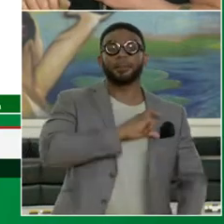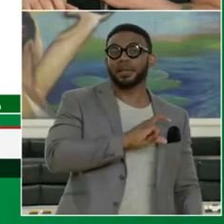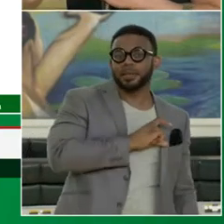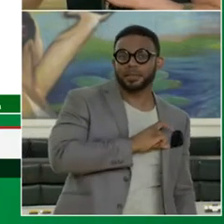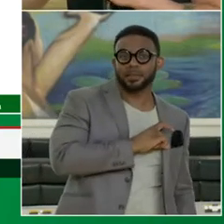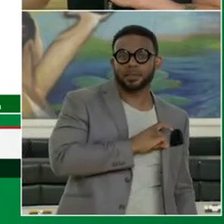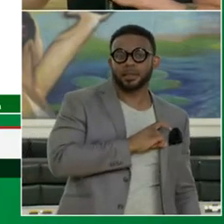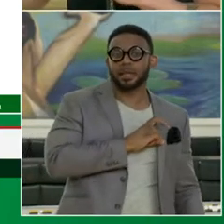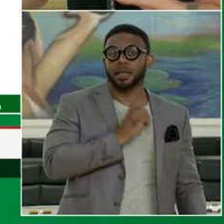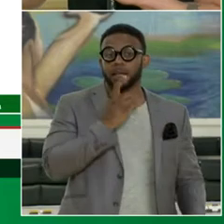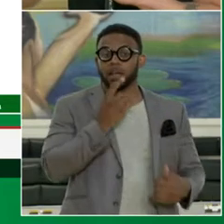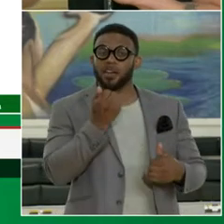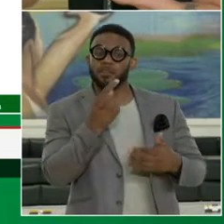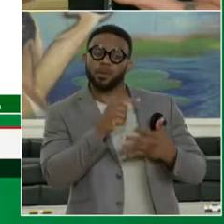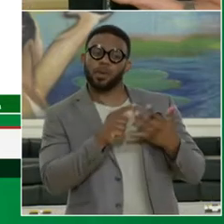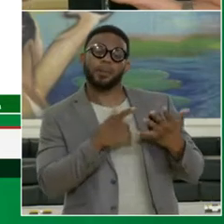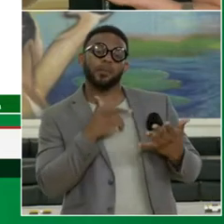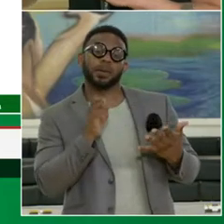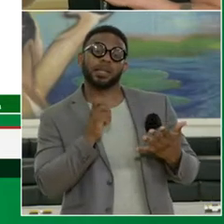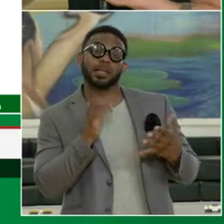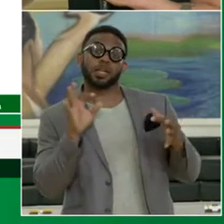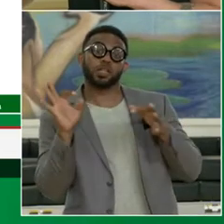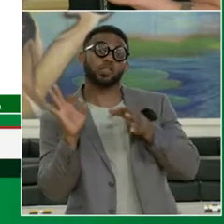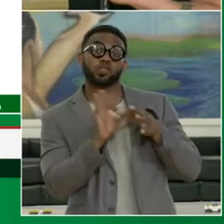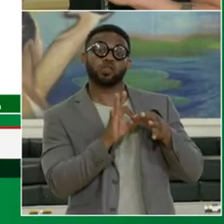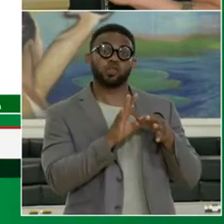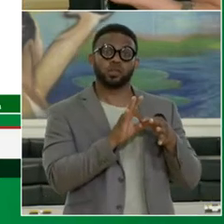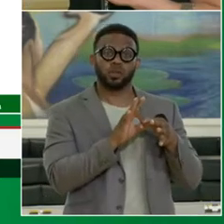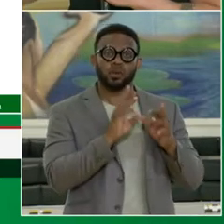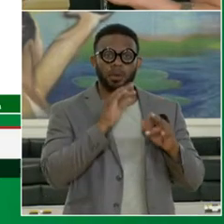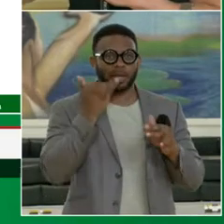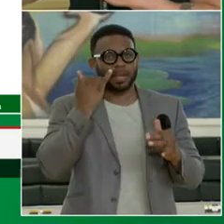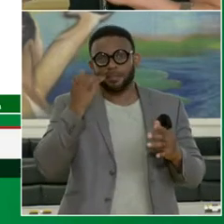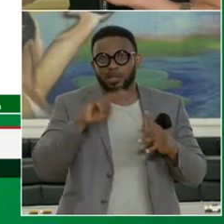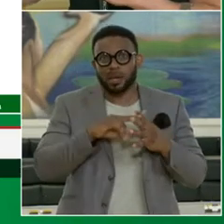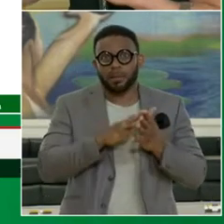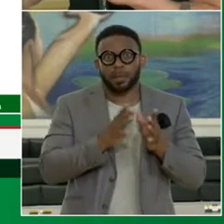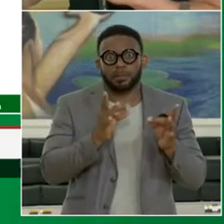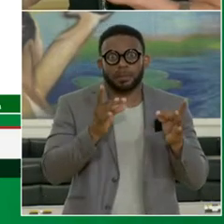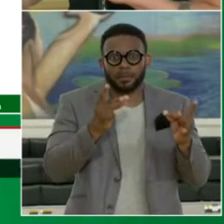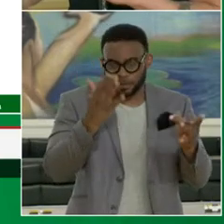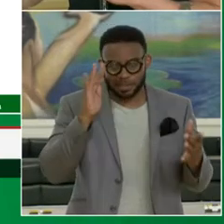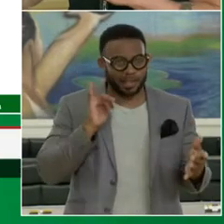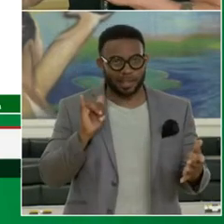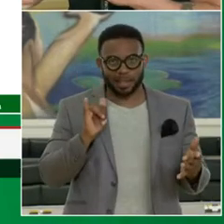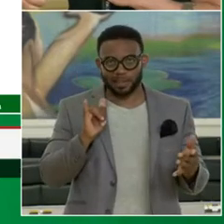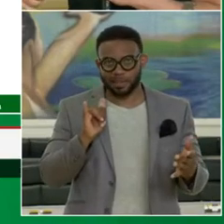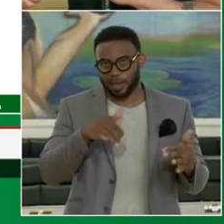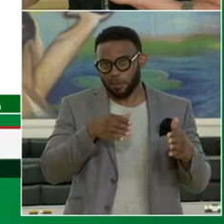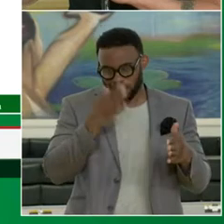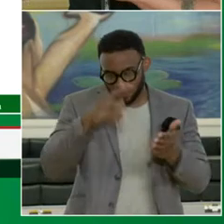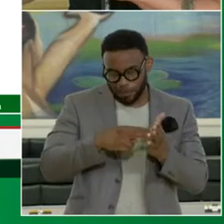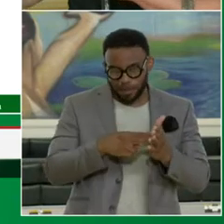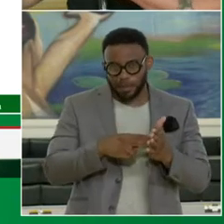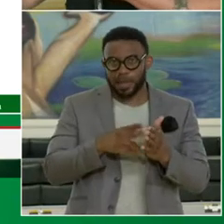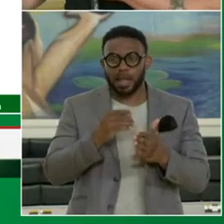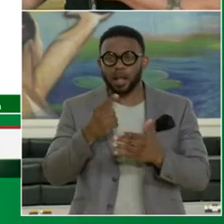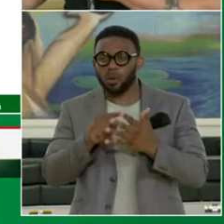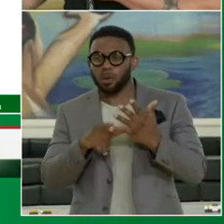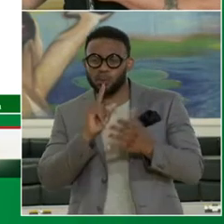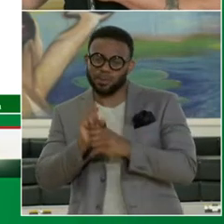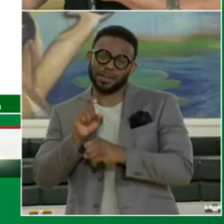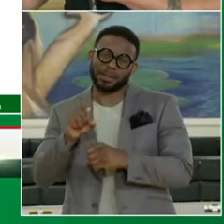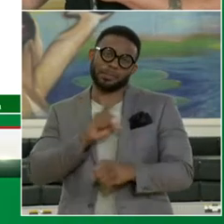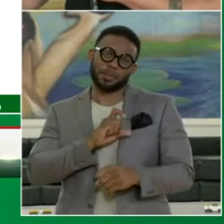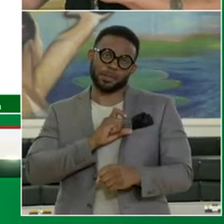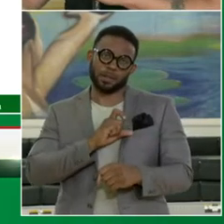officer. Here's ones that maybe we need a joint response, just in case it's starting to get heated, because it sounds like it may be that way. And then here's ones that we really do